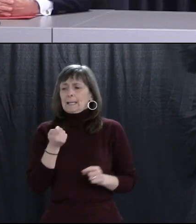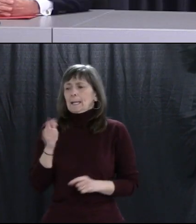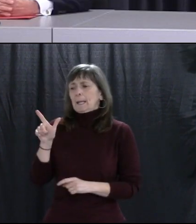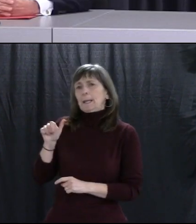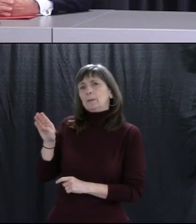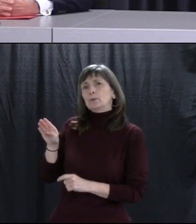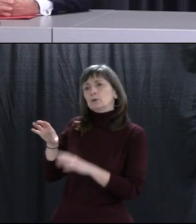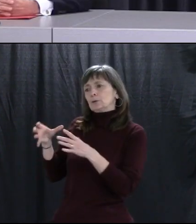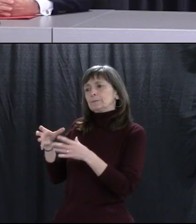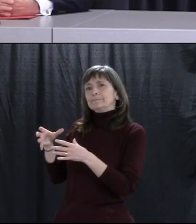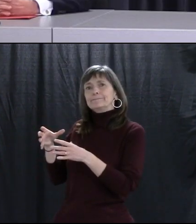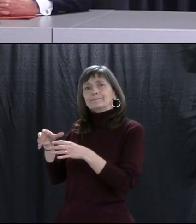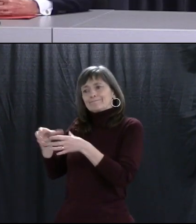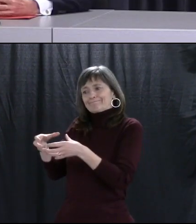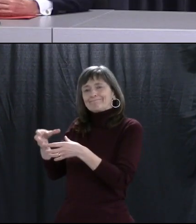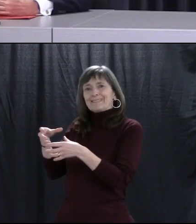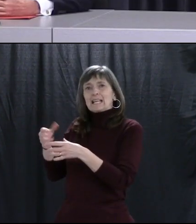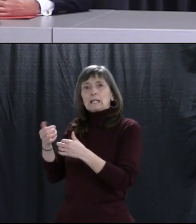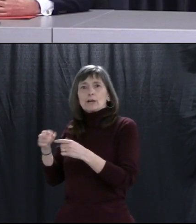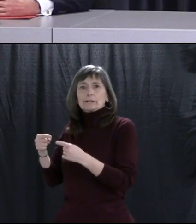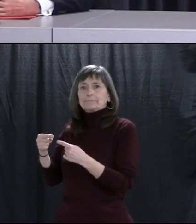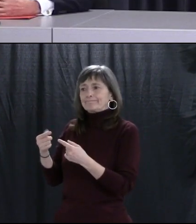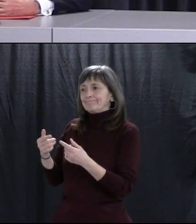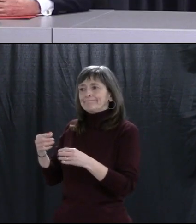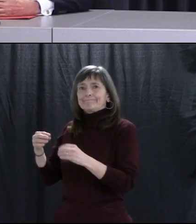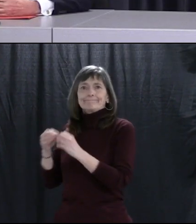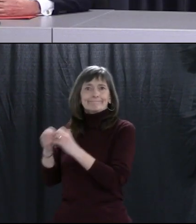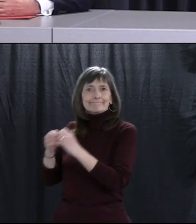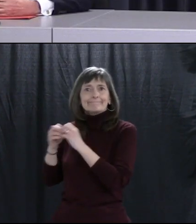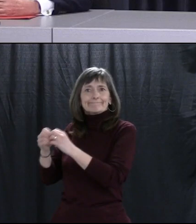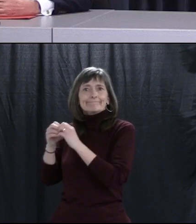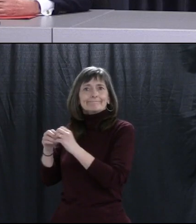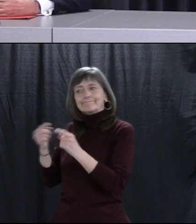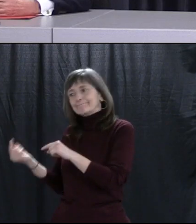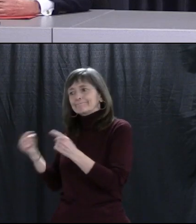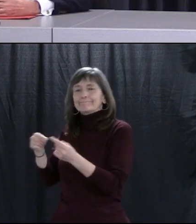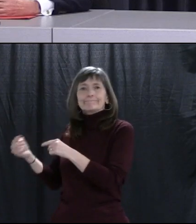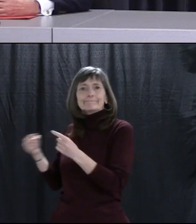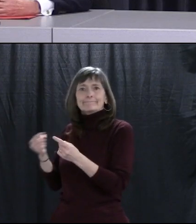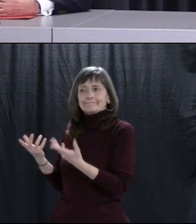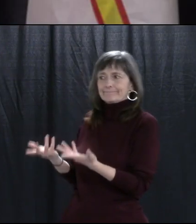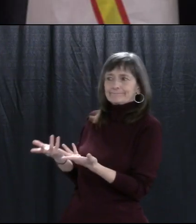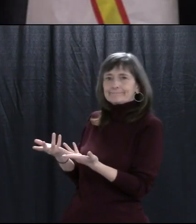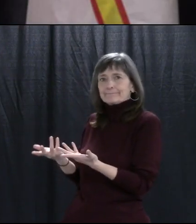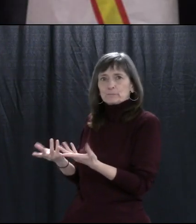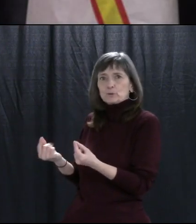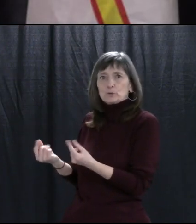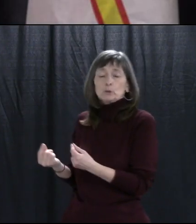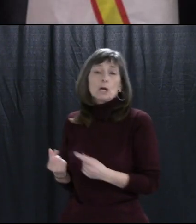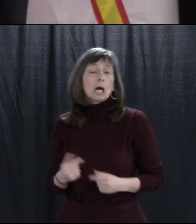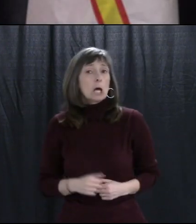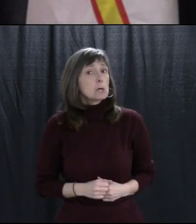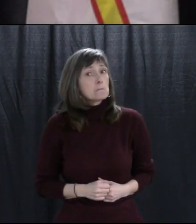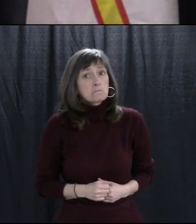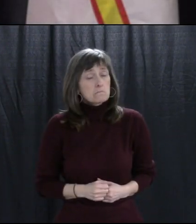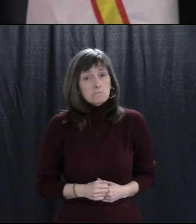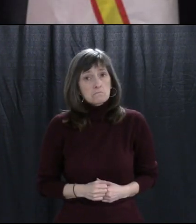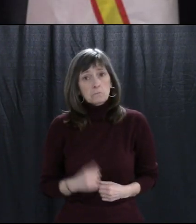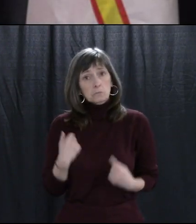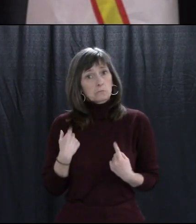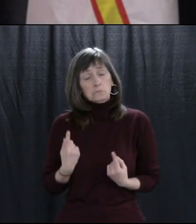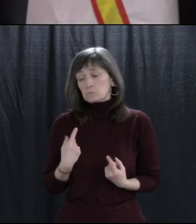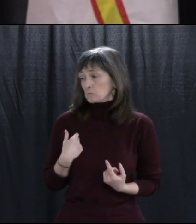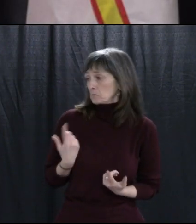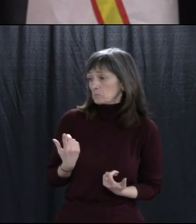about whether this leadership race should go ahead or not. Can you speak to that divide? I just tell my caucus to unify. We're making